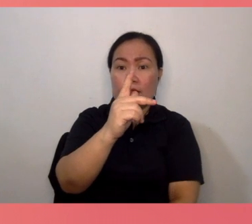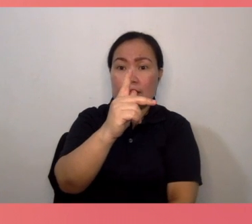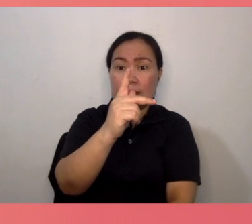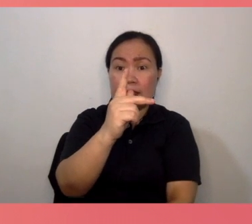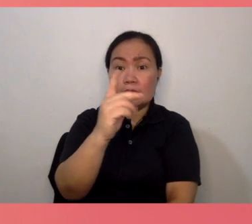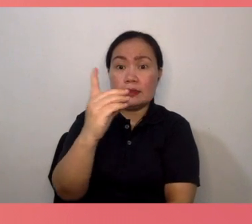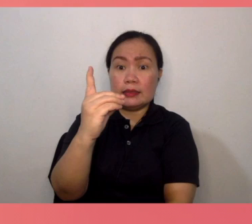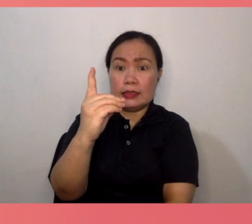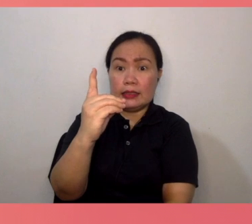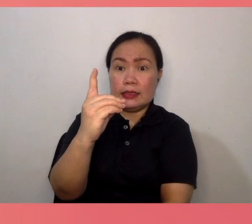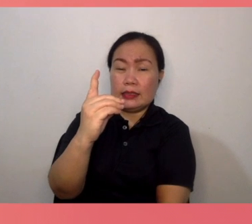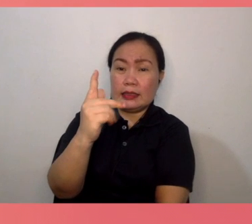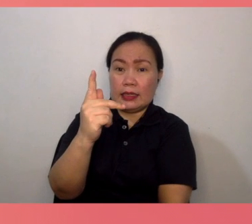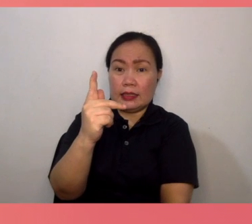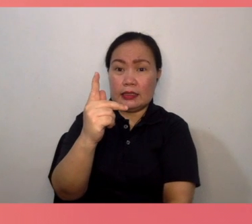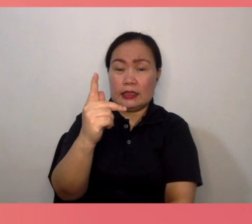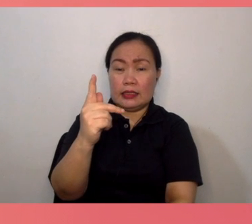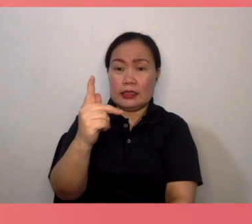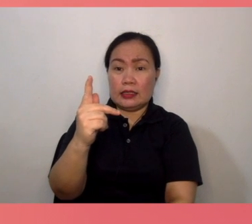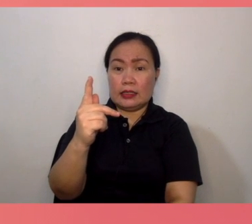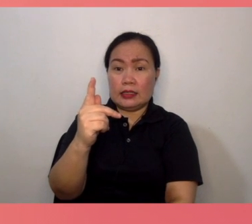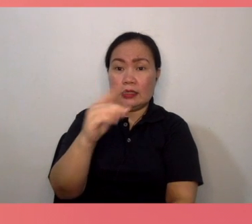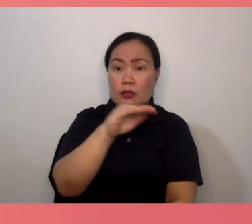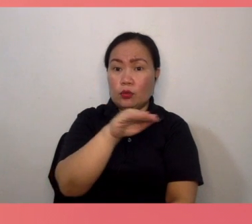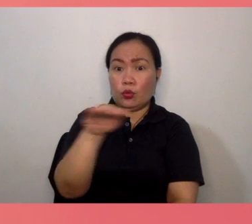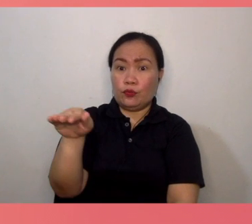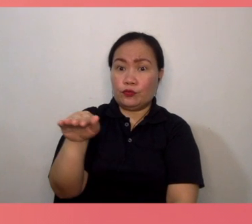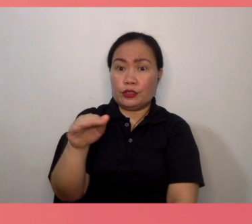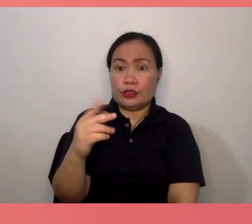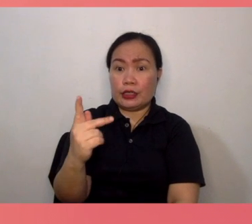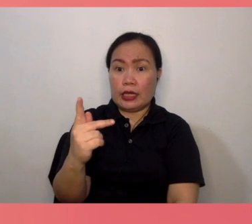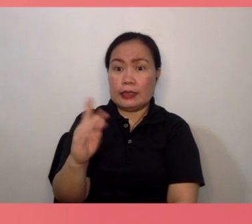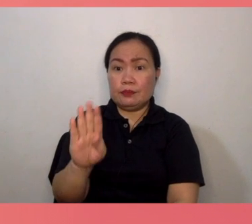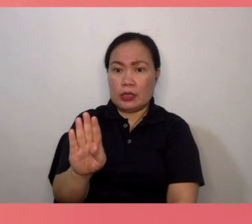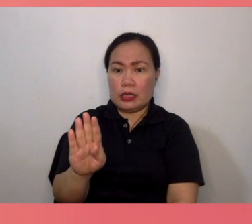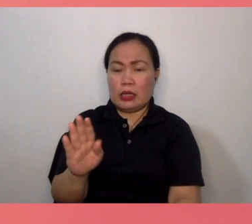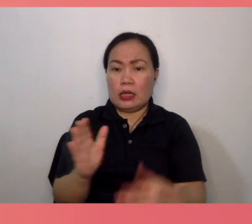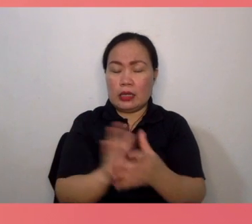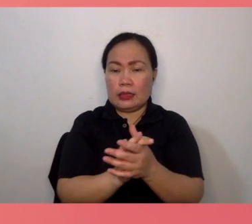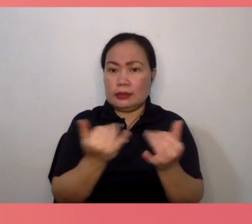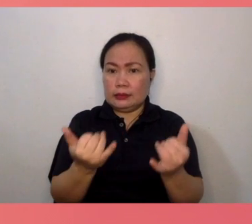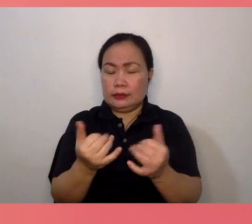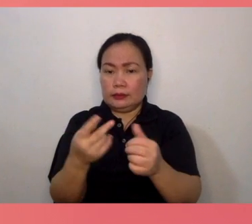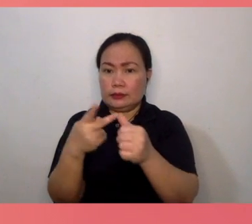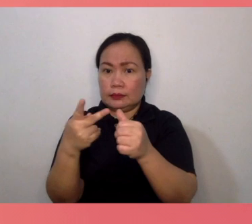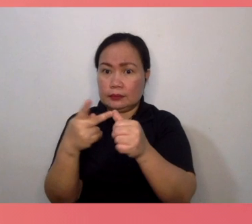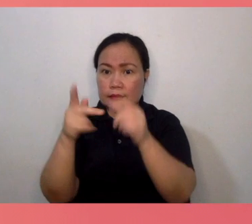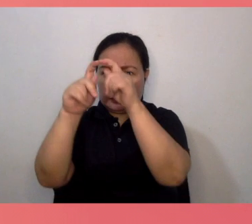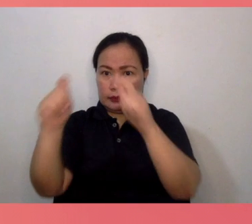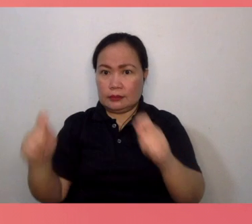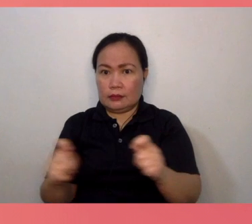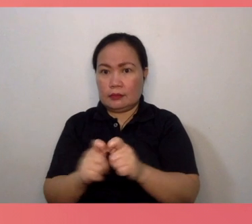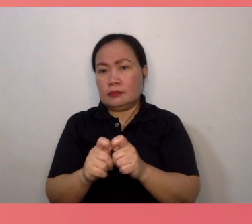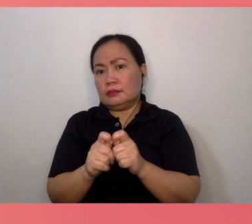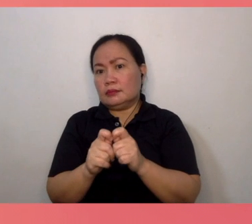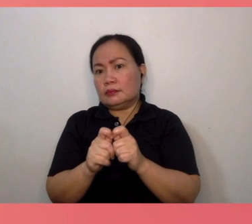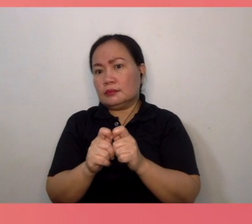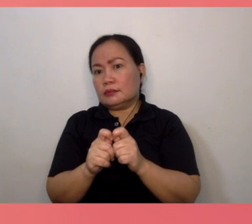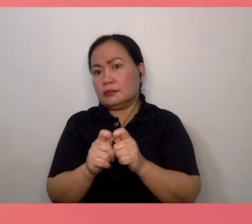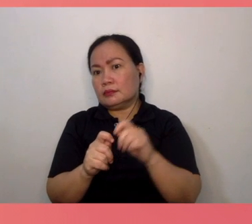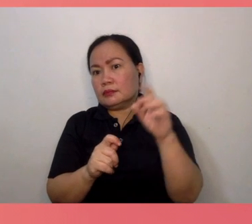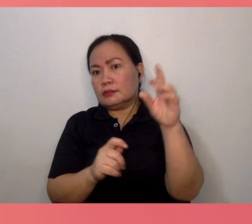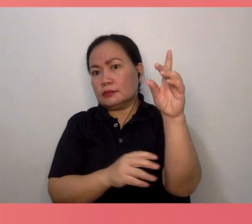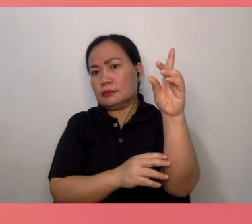lang ito sa mga proportion ng first triangle. Now, sa second triangle, kuha tayo ng isa ring proportion. So, we